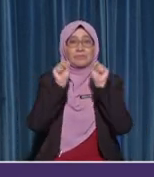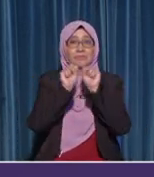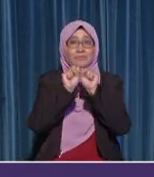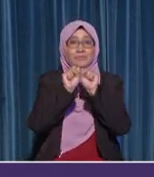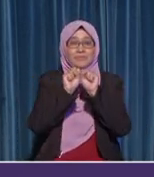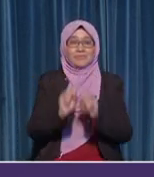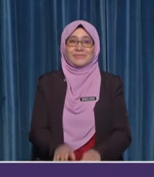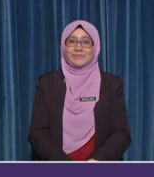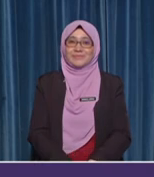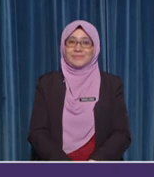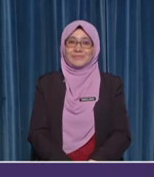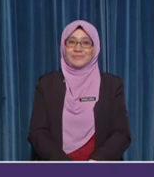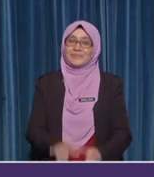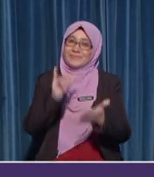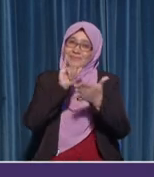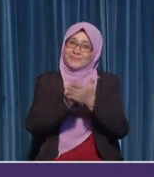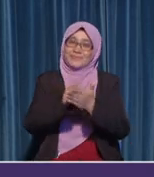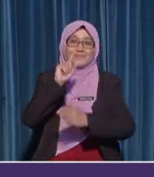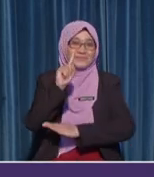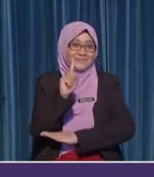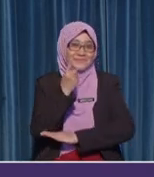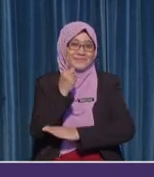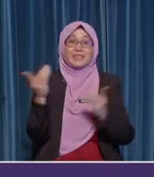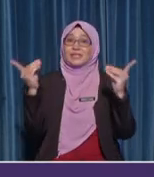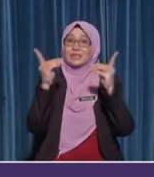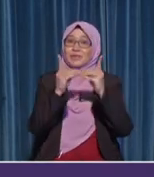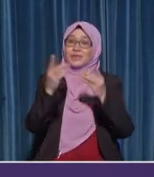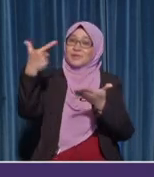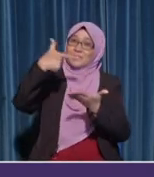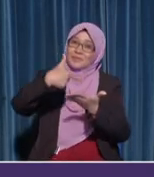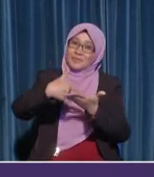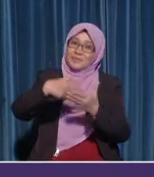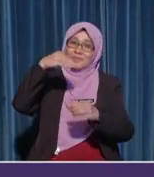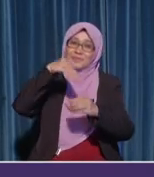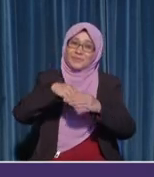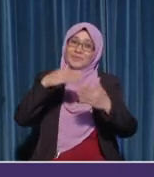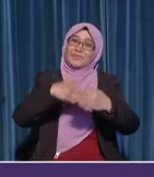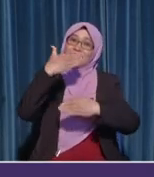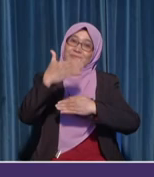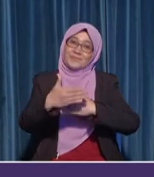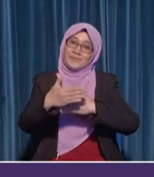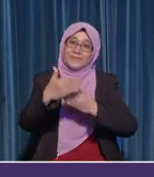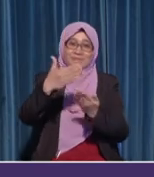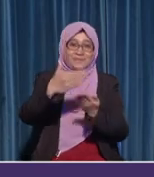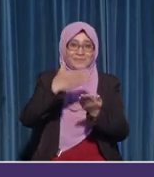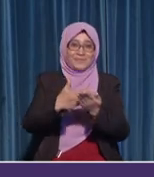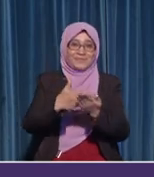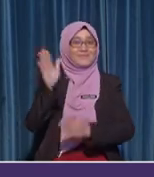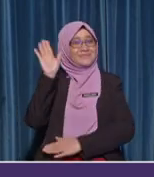That's all for today. See you in the next lesson. Bye!